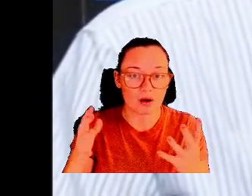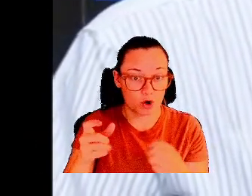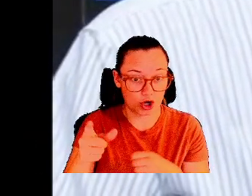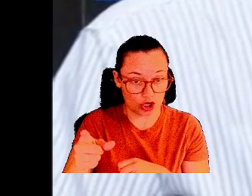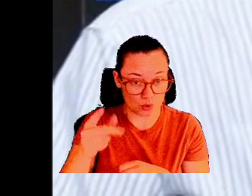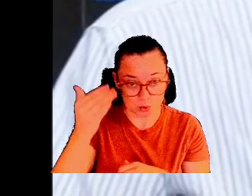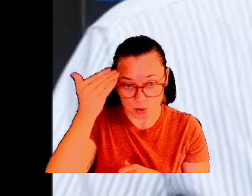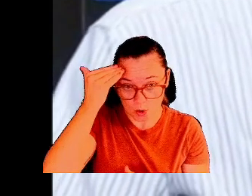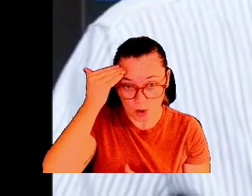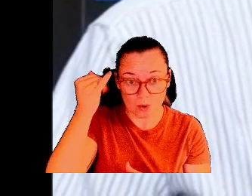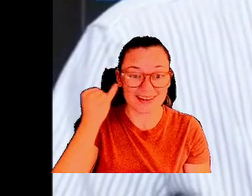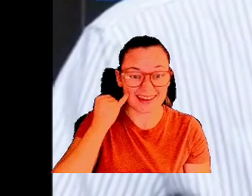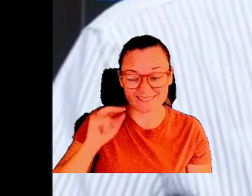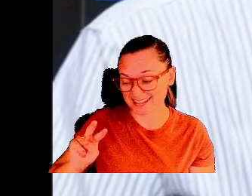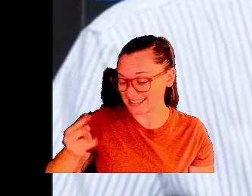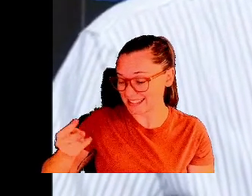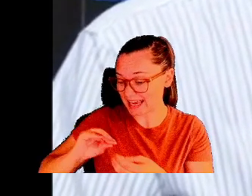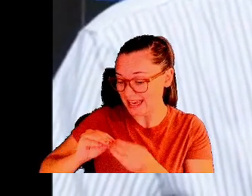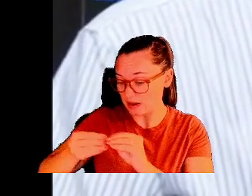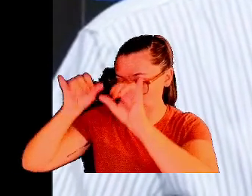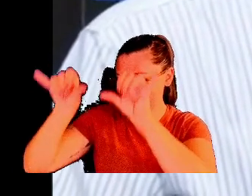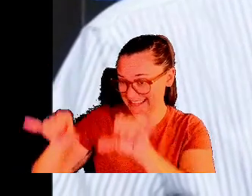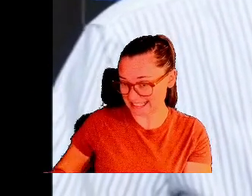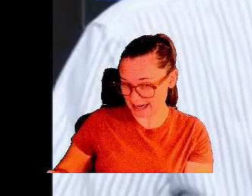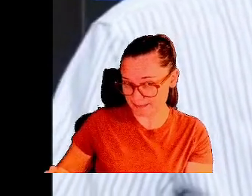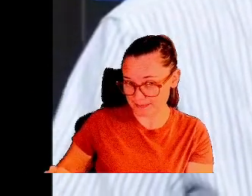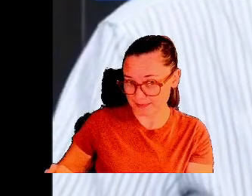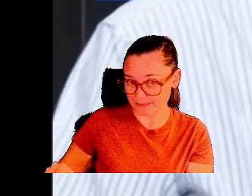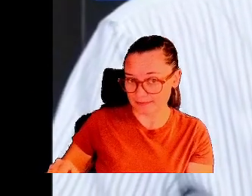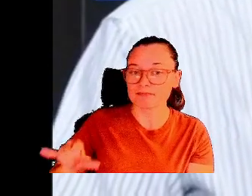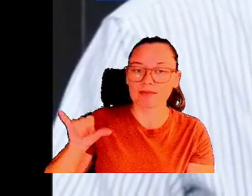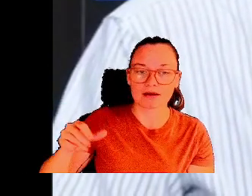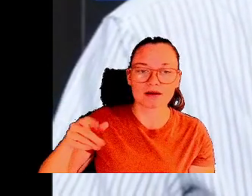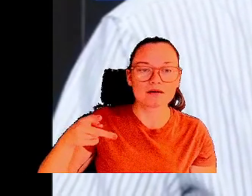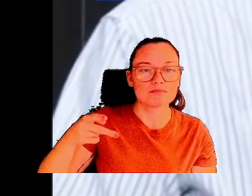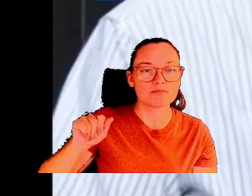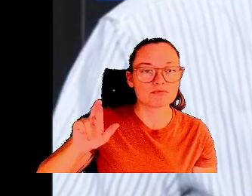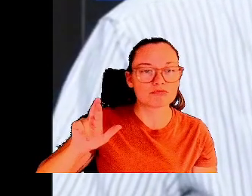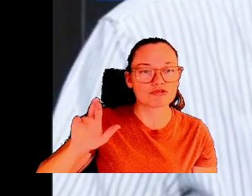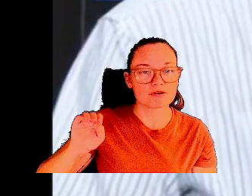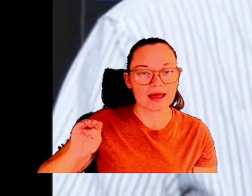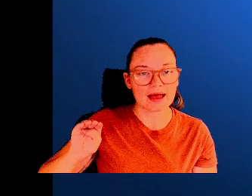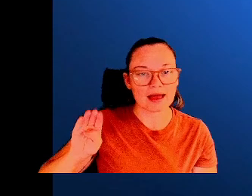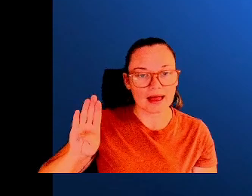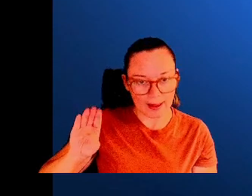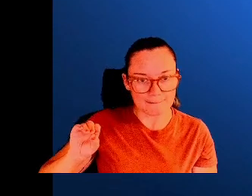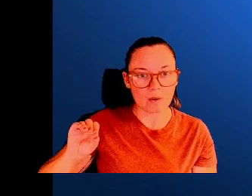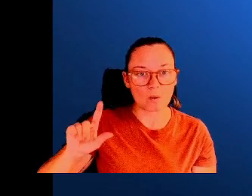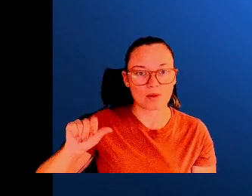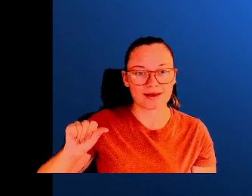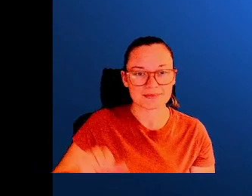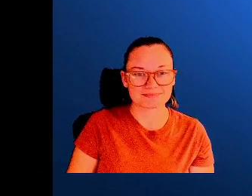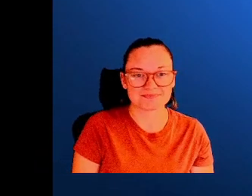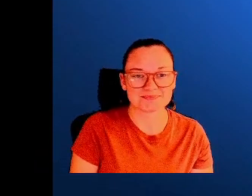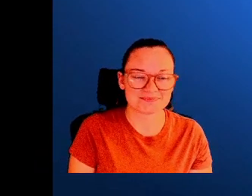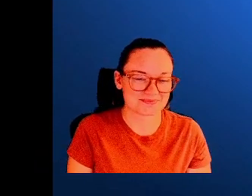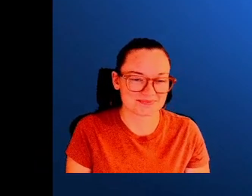same, it's a parabola, okay? That's all there is to it.